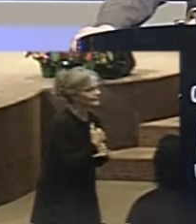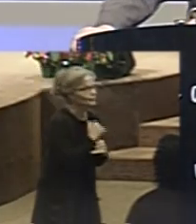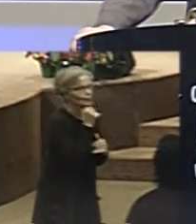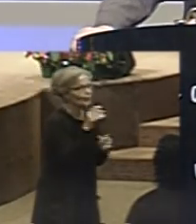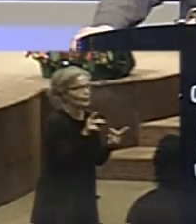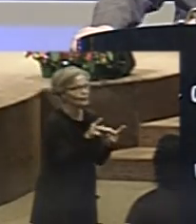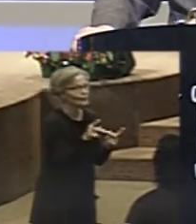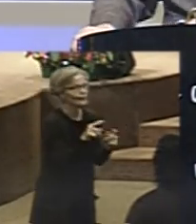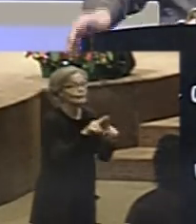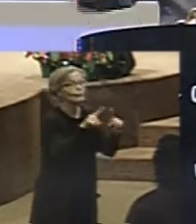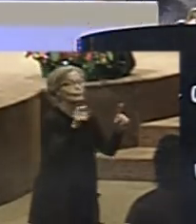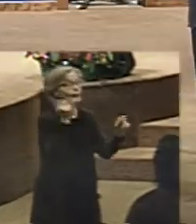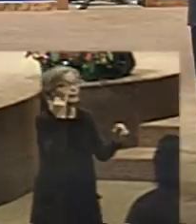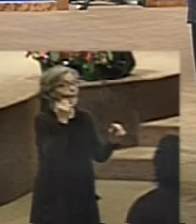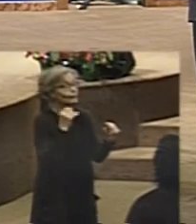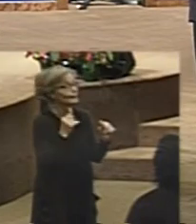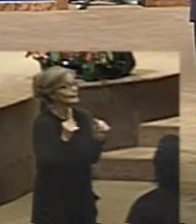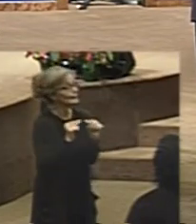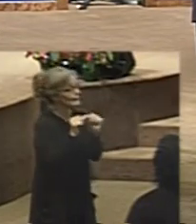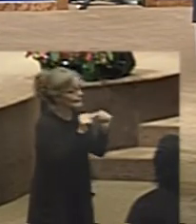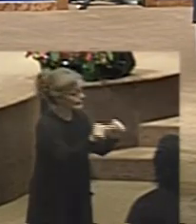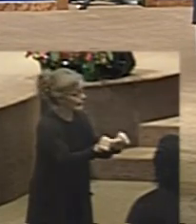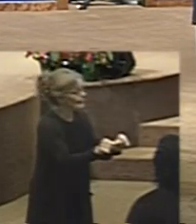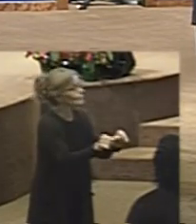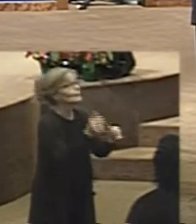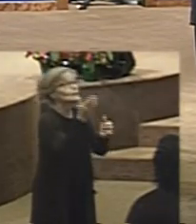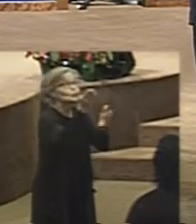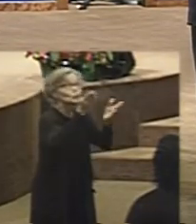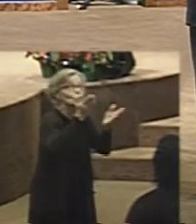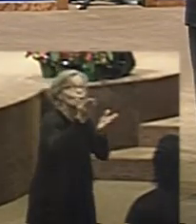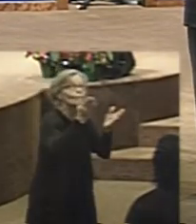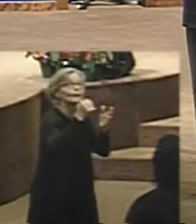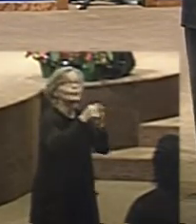But as long as we can keep them walking in truth,